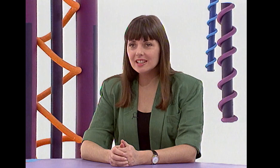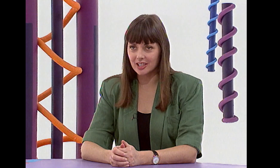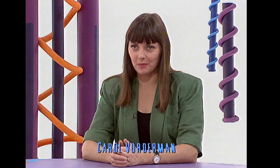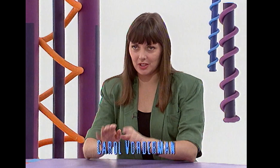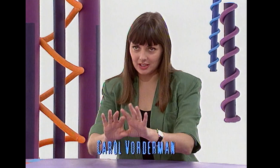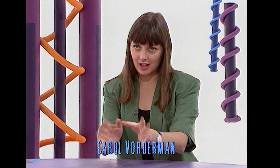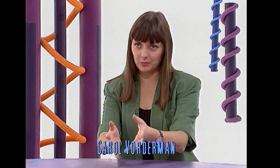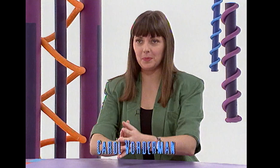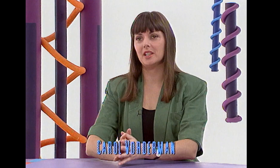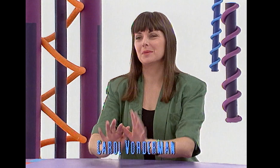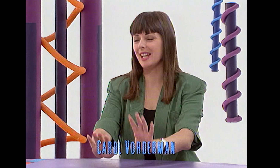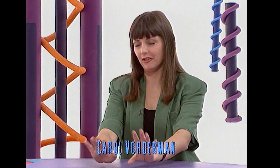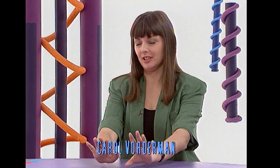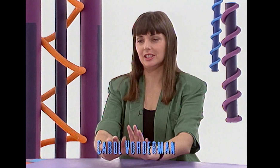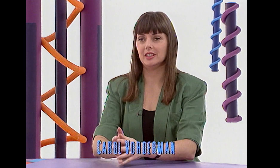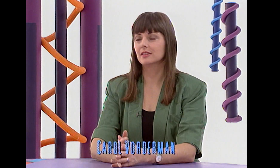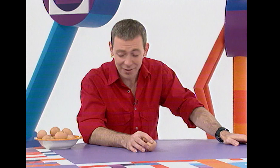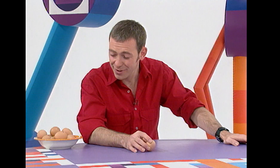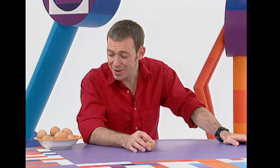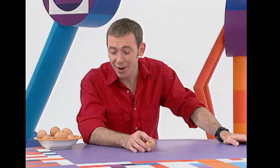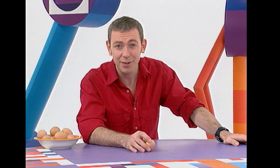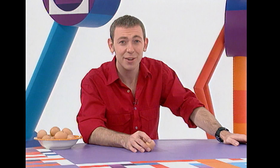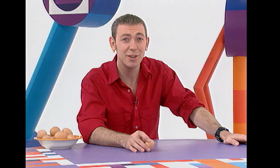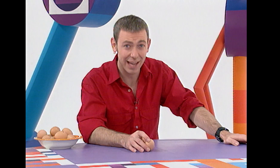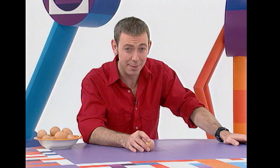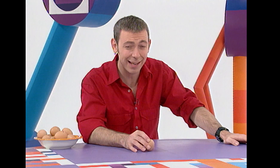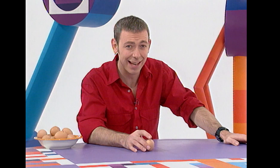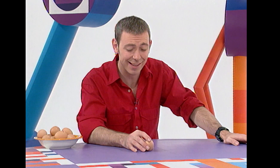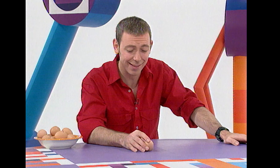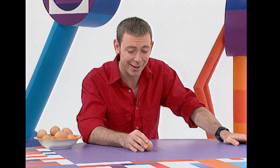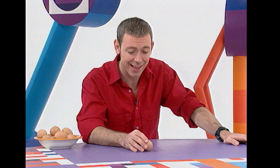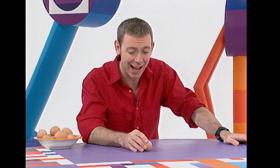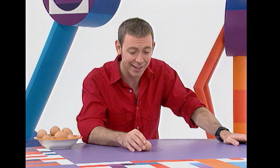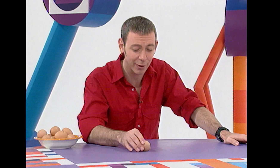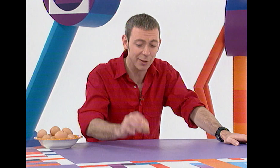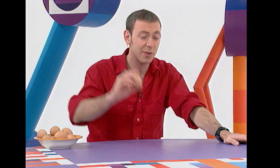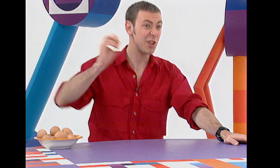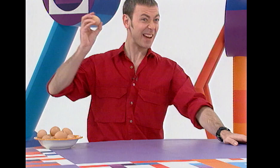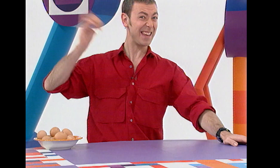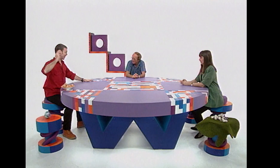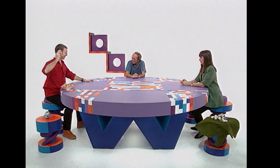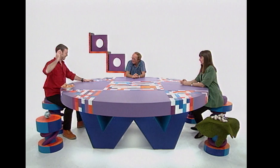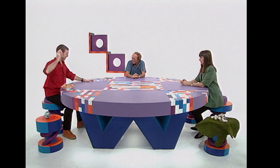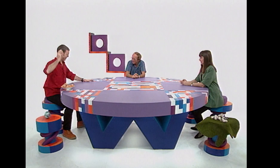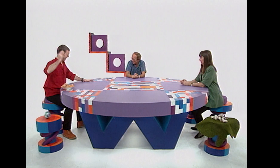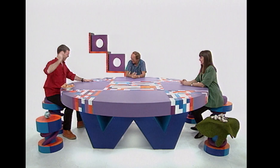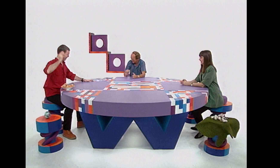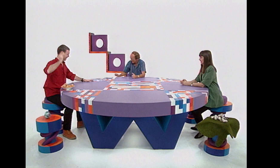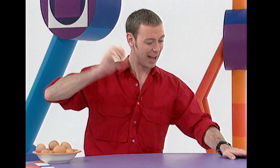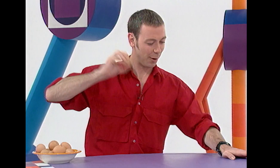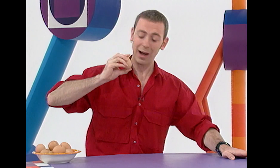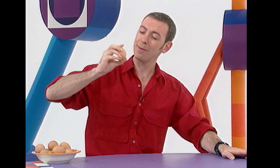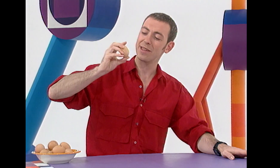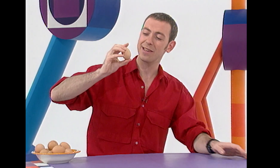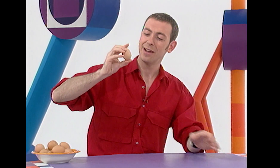No, you need something to help prop it up, definitely. Oh, he needs something, alright. No, you can make an egg stand on its end. All you've got to do is shake the egg up first, shake it really